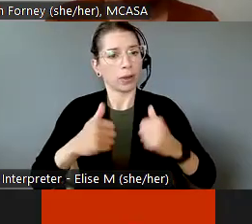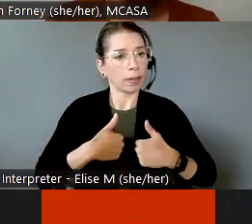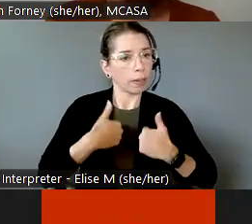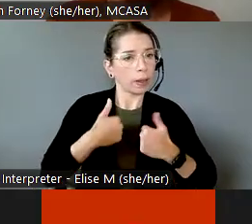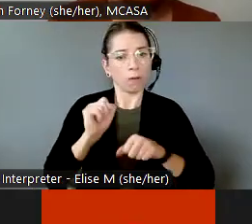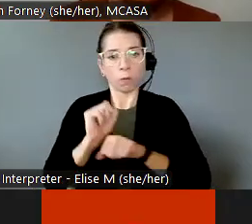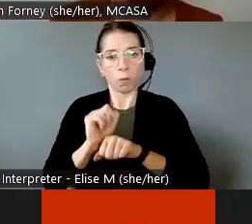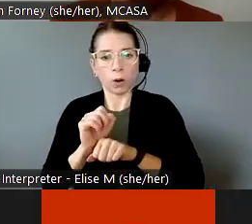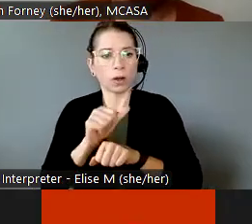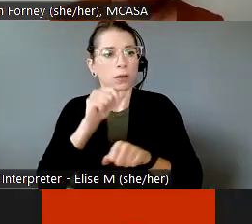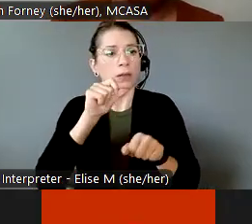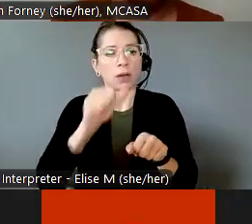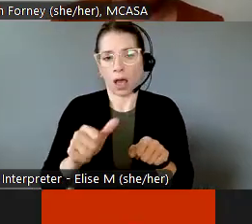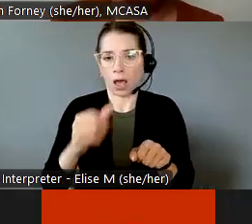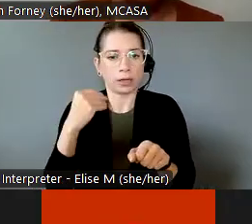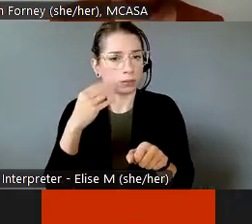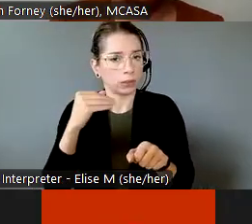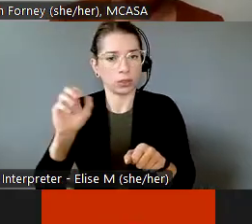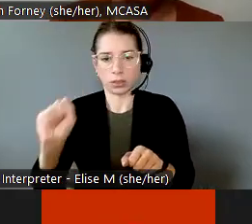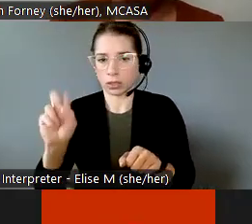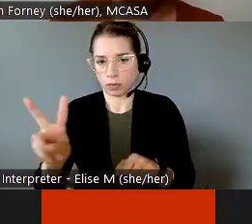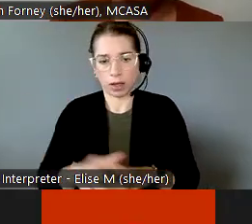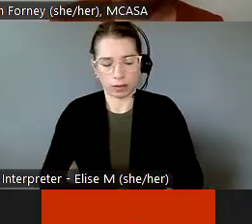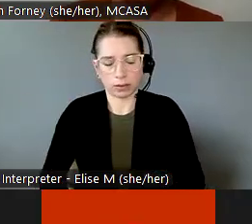experiencing sexual violence.